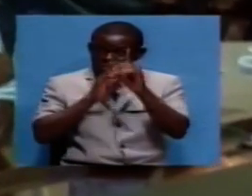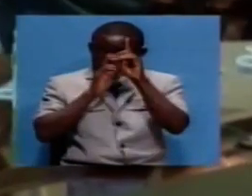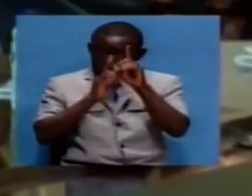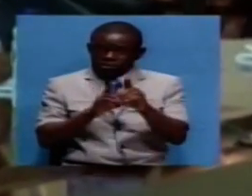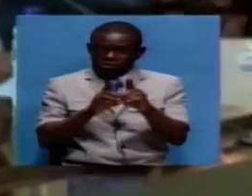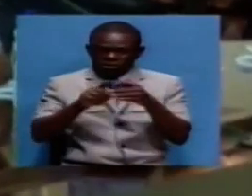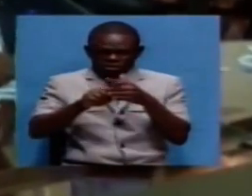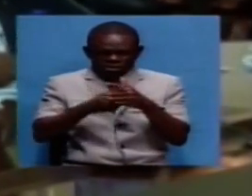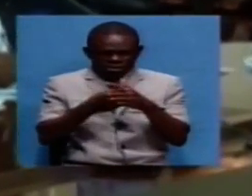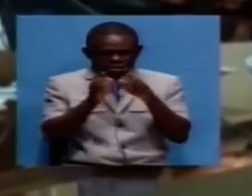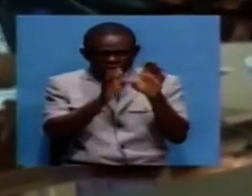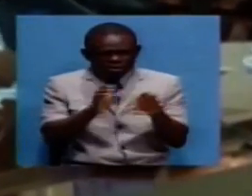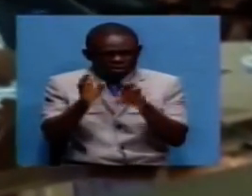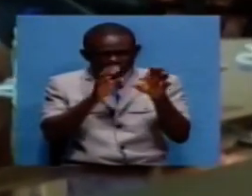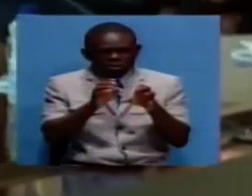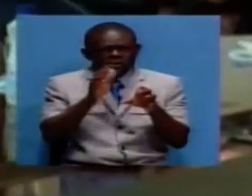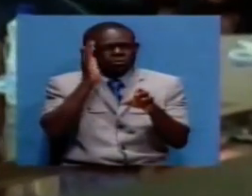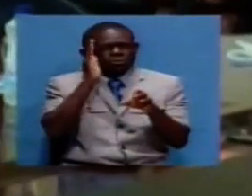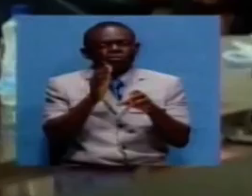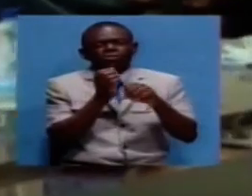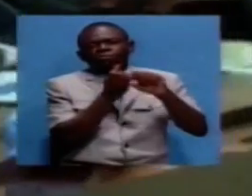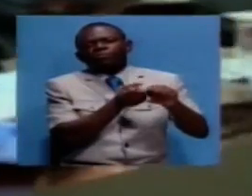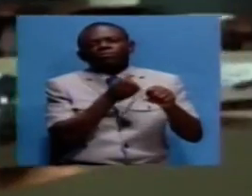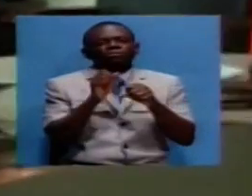interests of the common man, your customers, and so on.